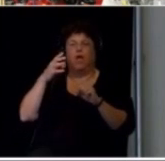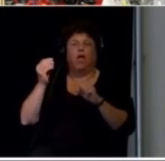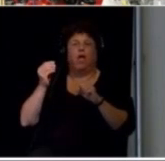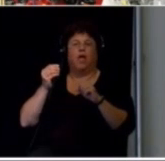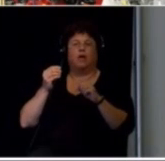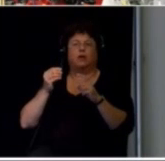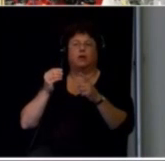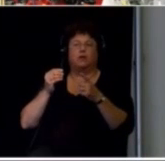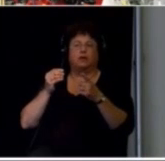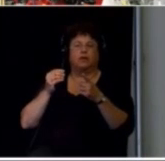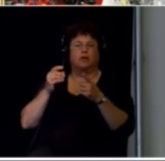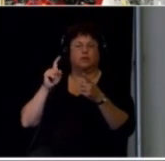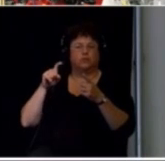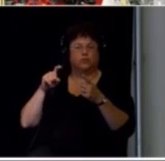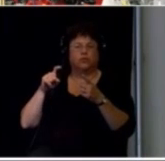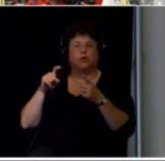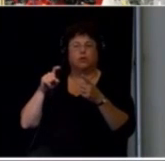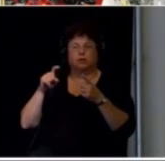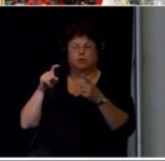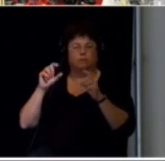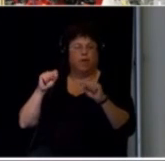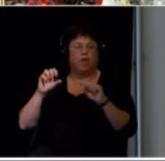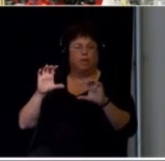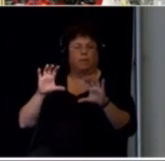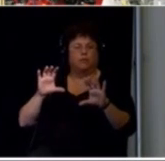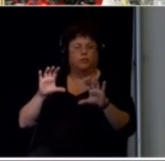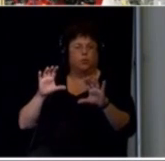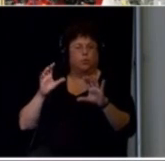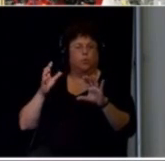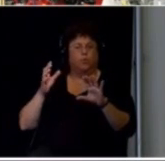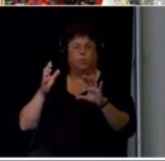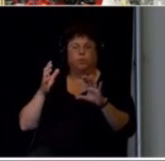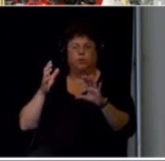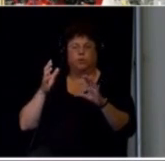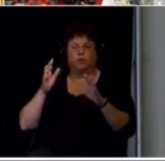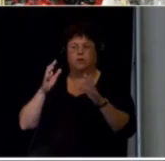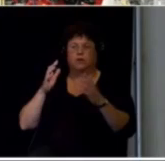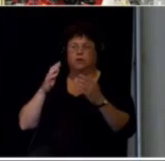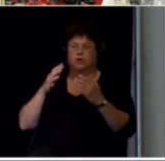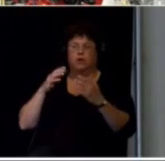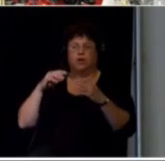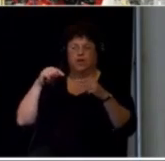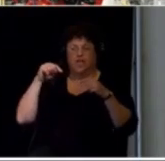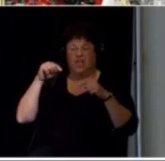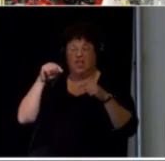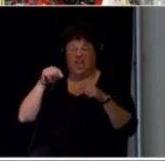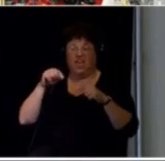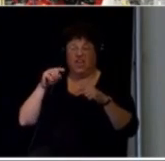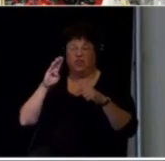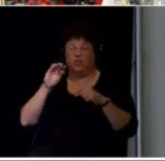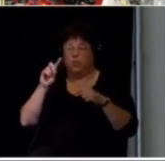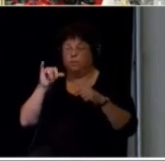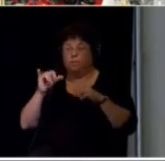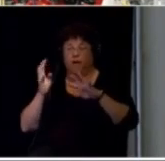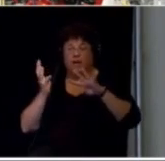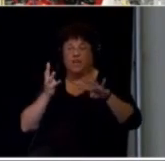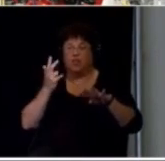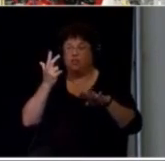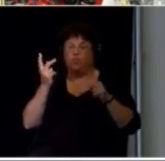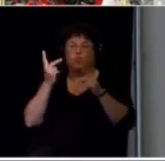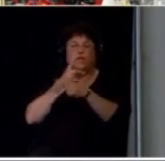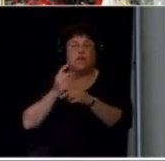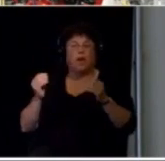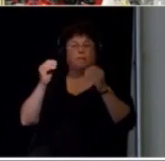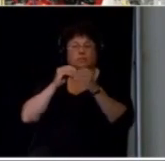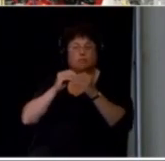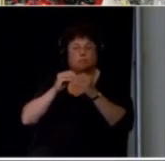And we should be able to do, at least within the body line, about 3 times more than we're